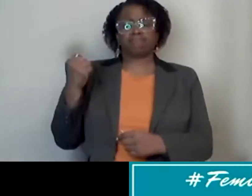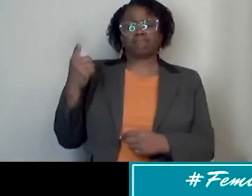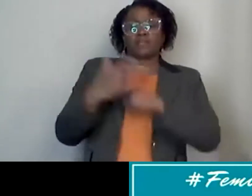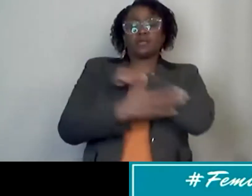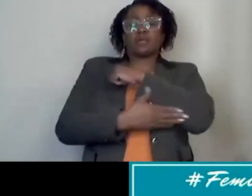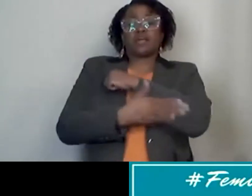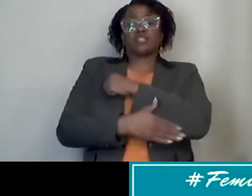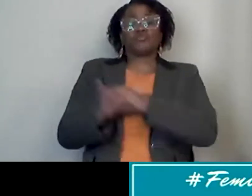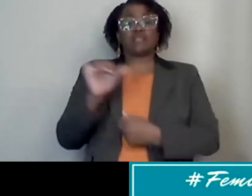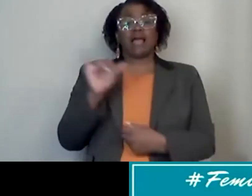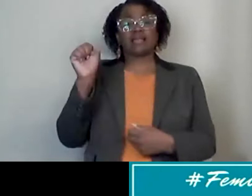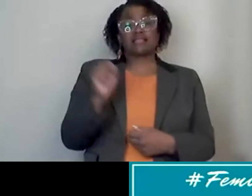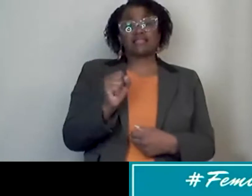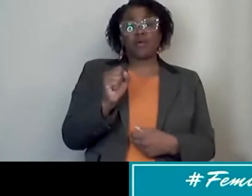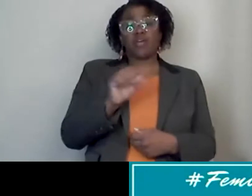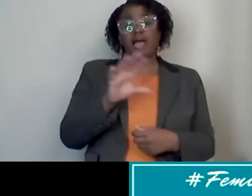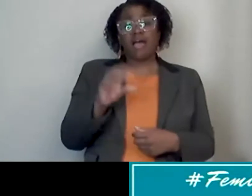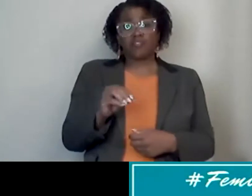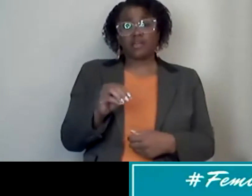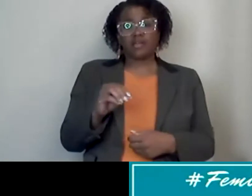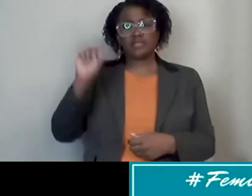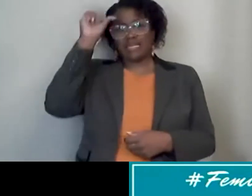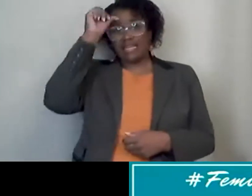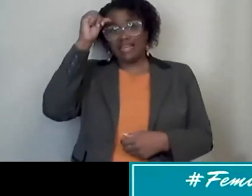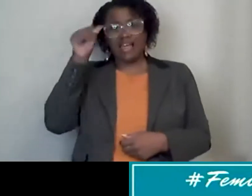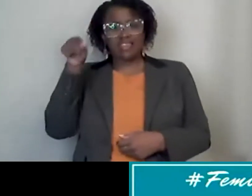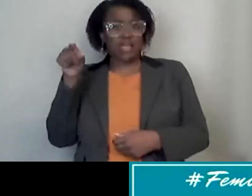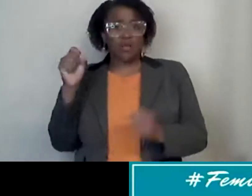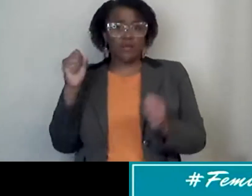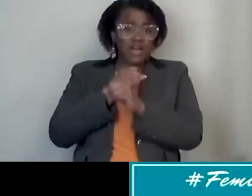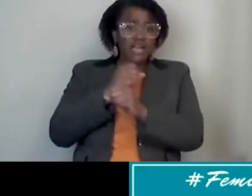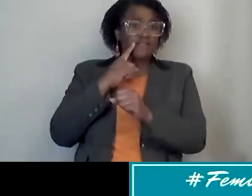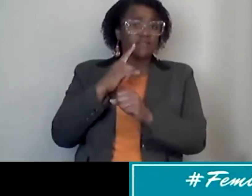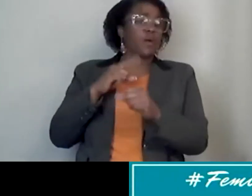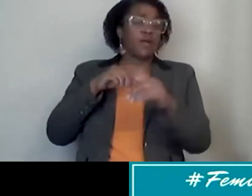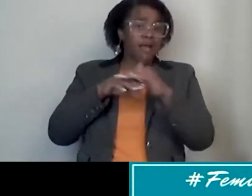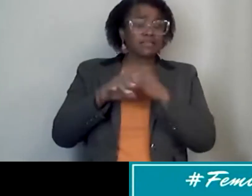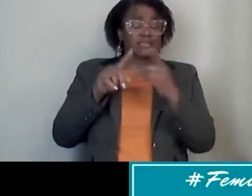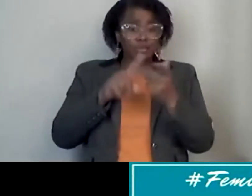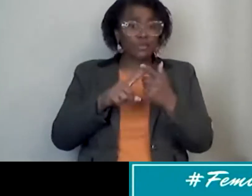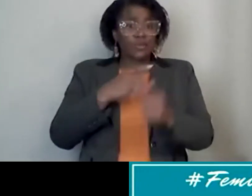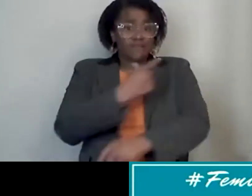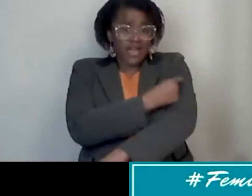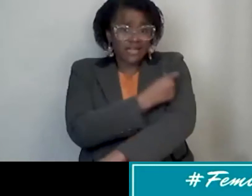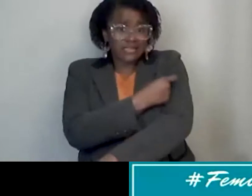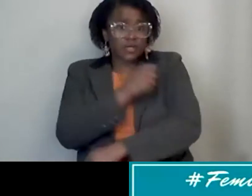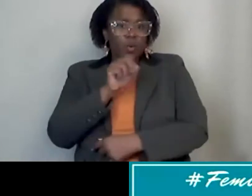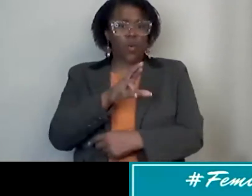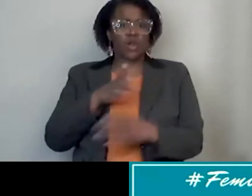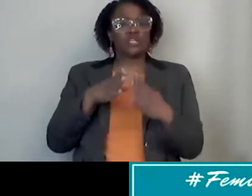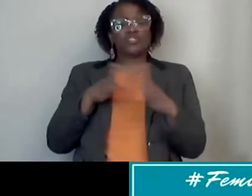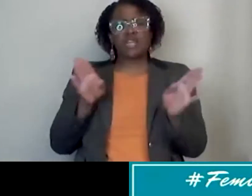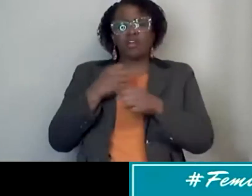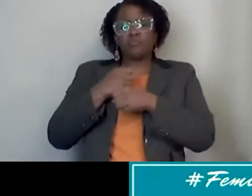and India have been fighting for access to vaccines or to generic production of vaccines through the World Trade